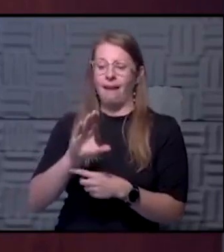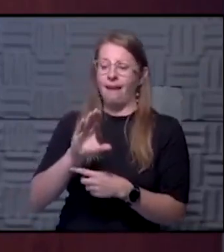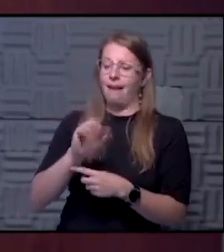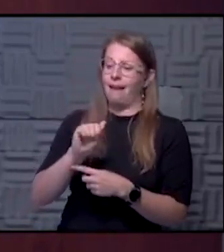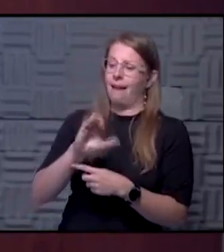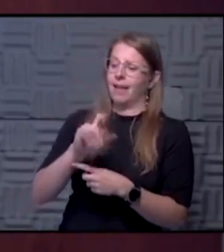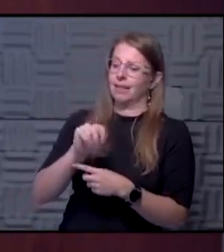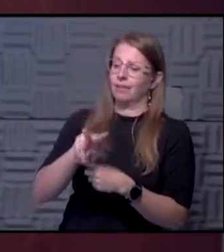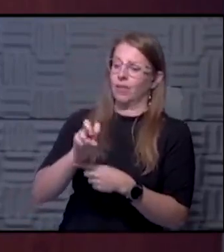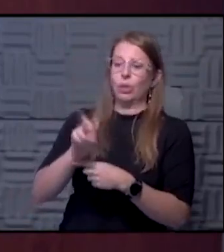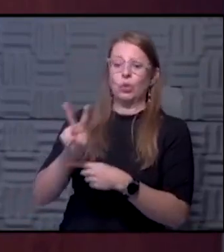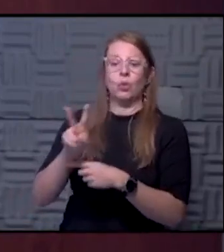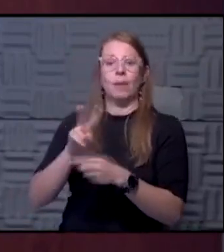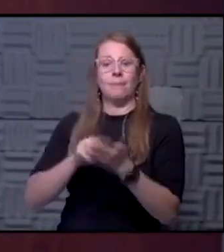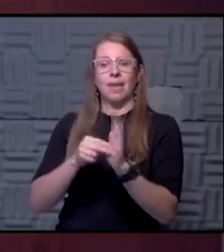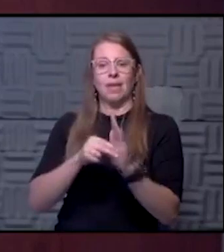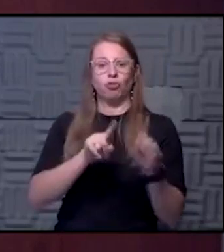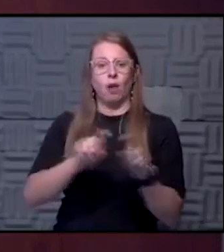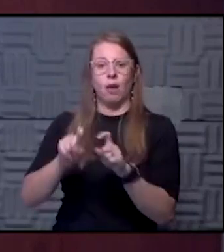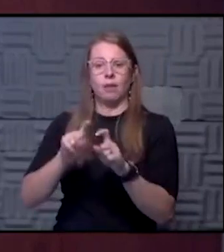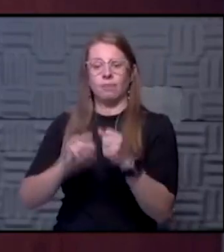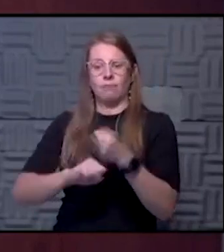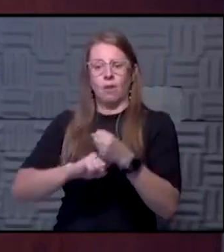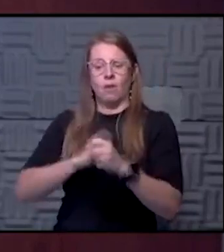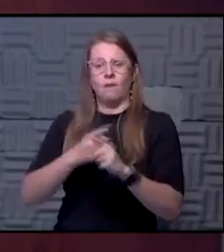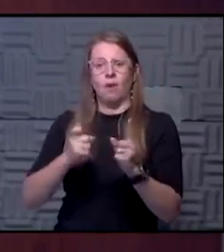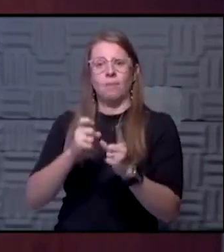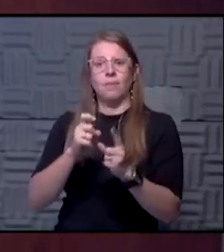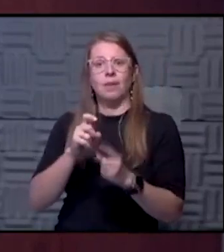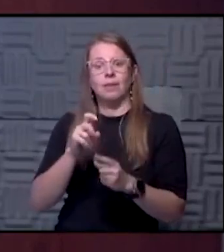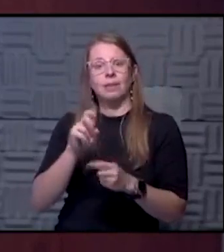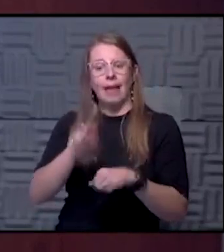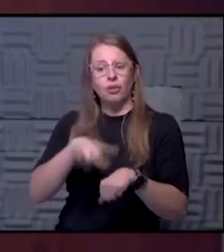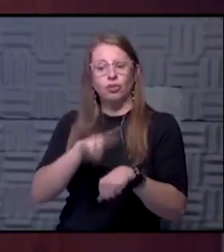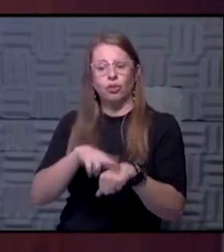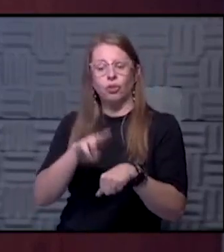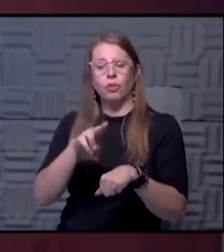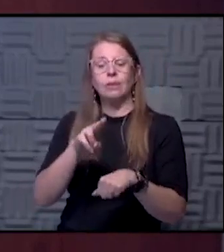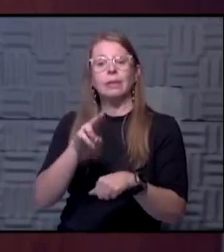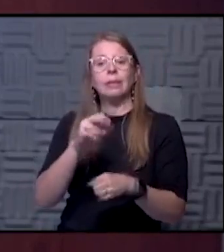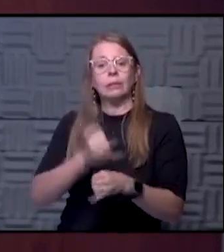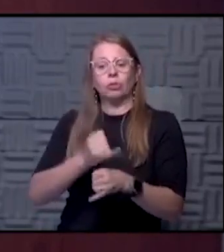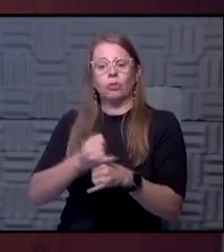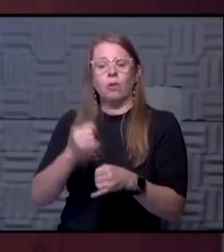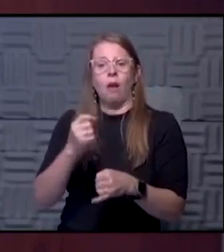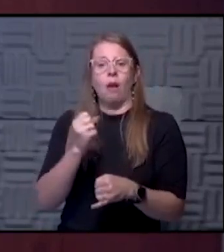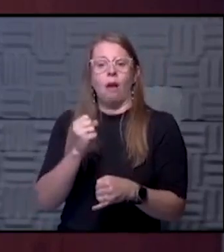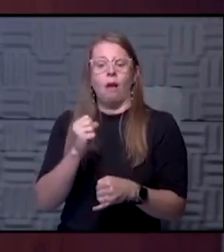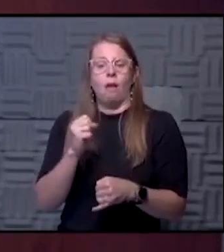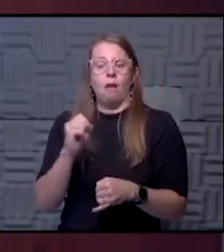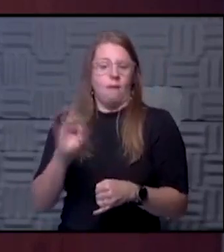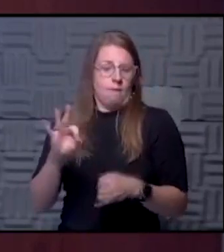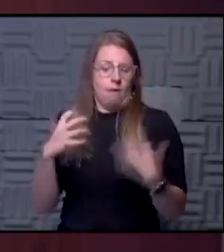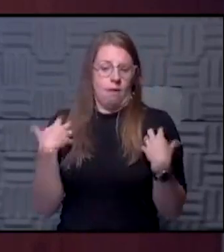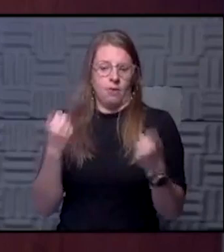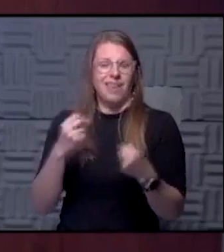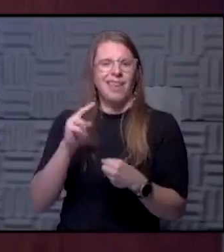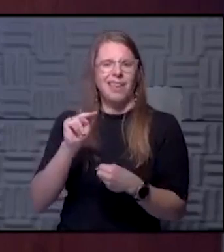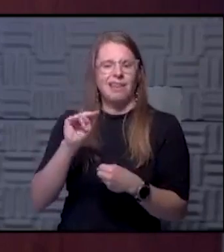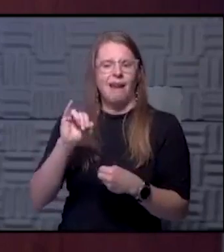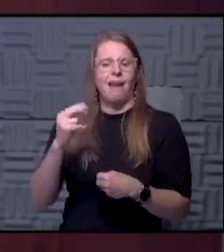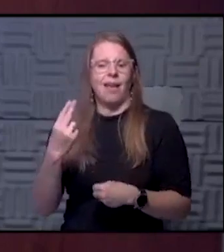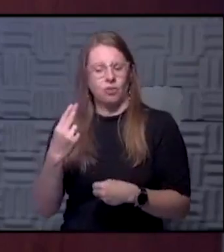a series of trials that are sponsored by the National Institutes of Health. The NIH has called this